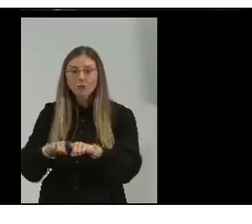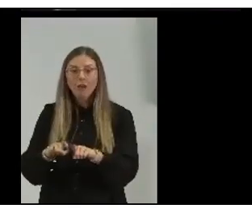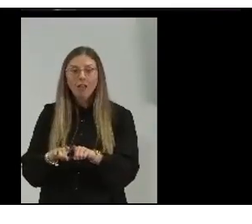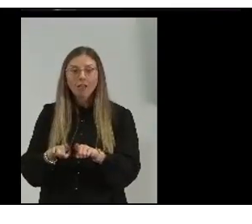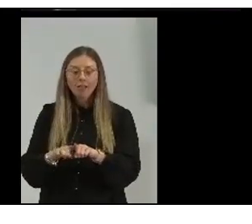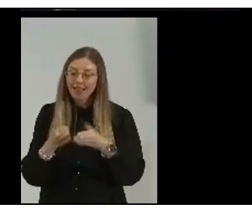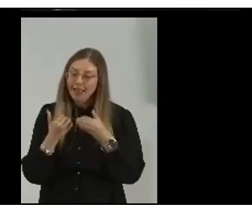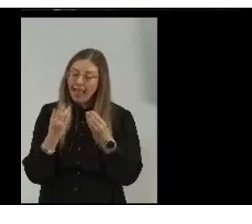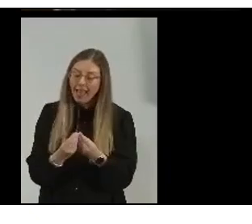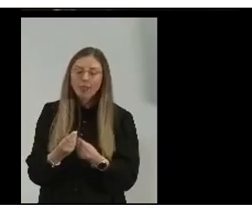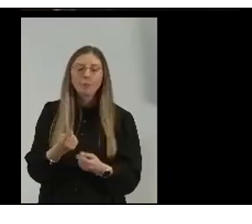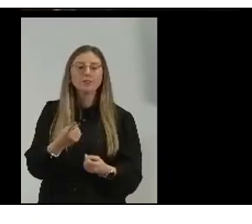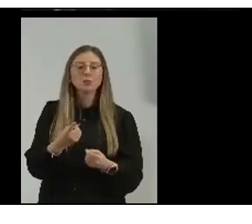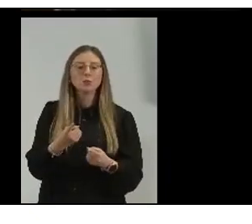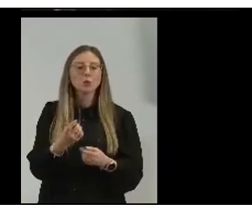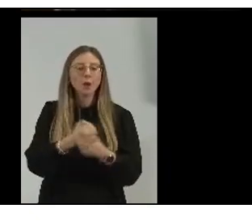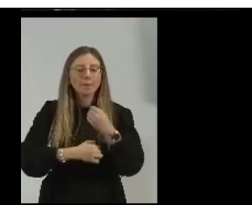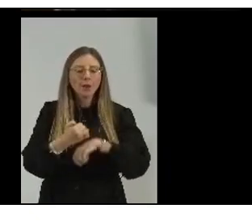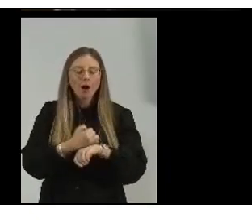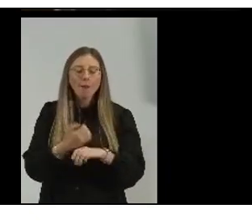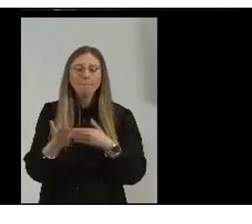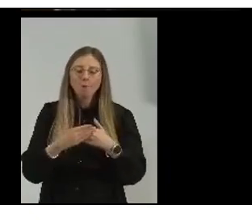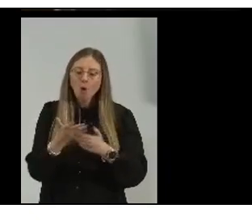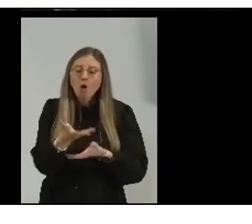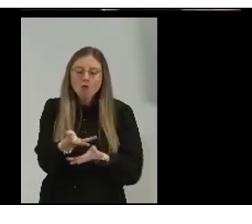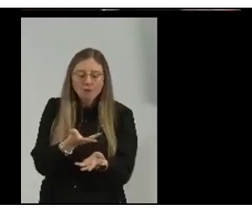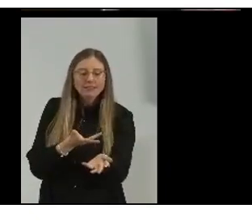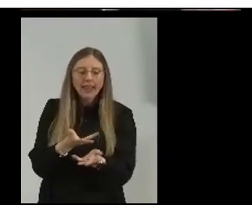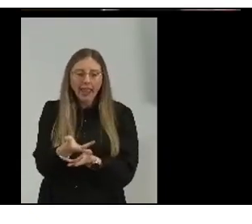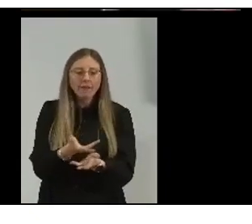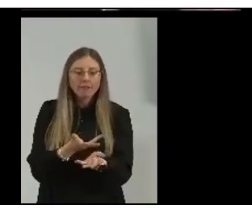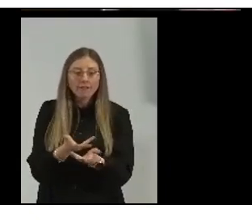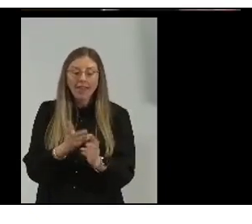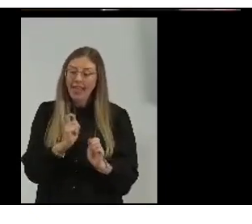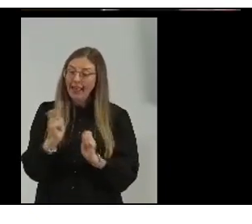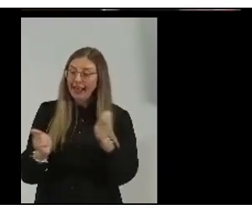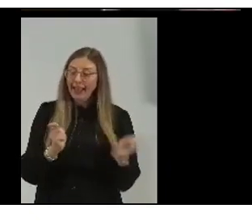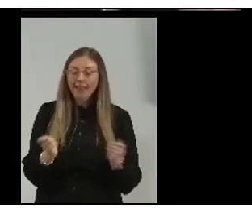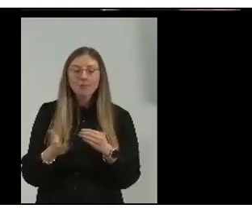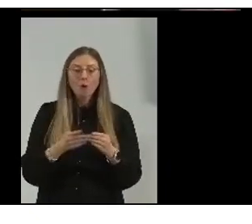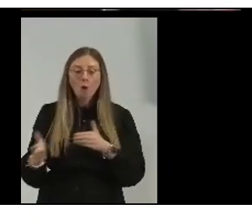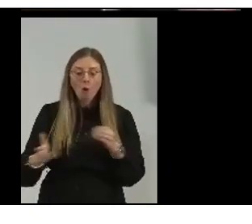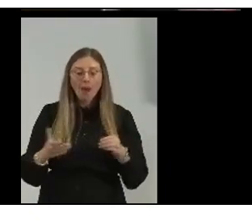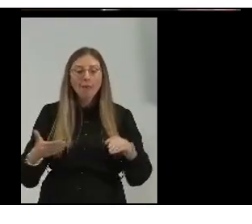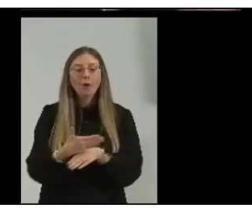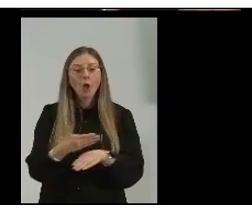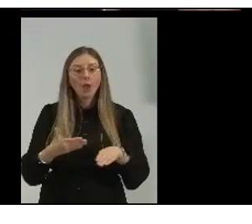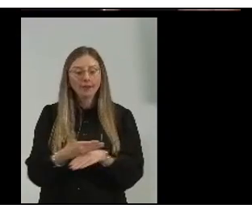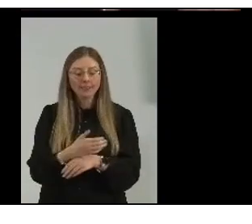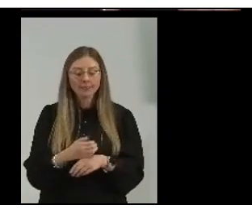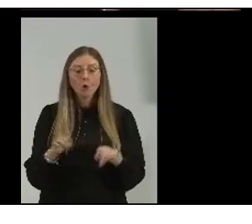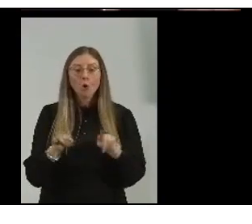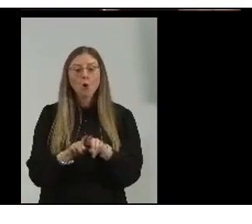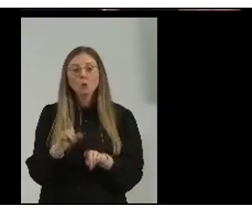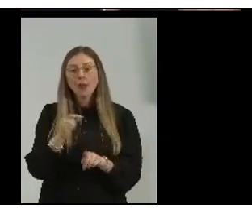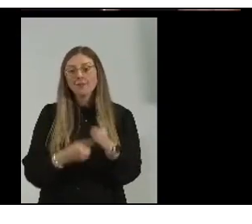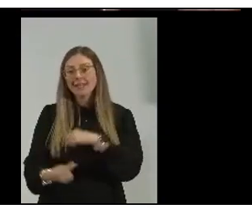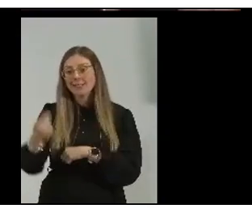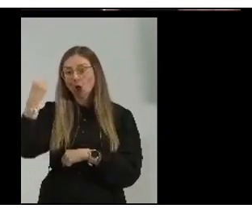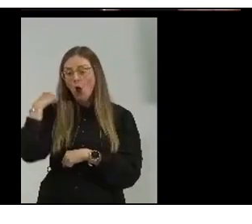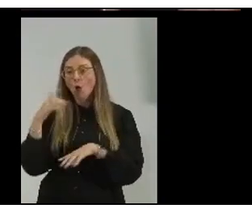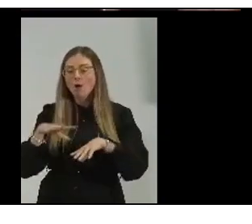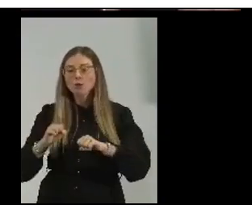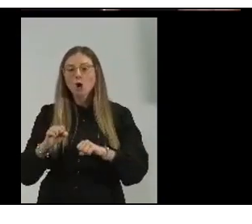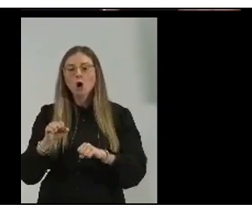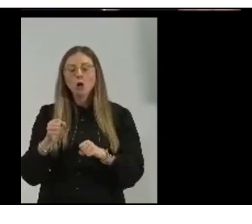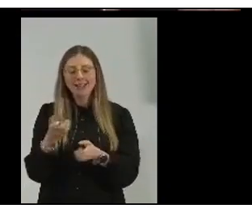also helped a lot change the narrative and give employment and really focusing what we do have in common. And 11 years ago, I started Capaxia,